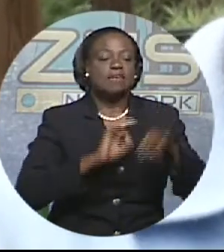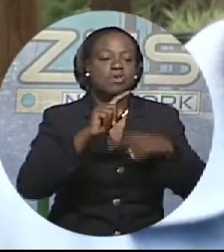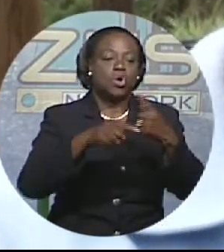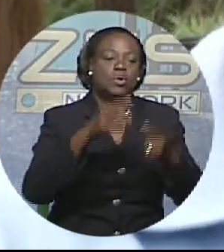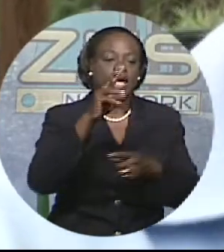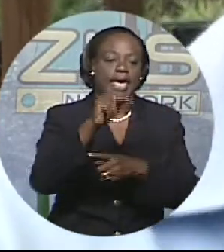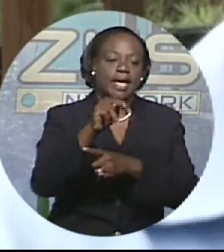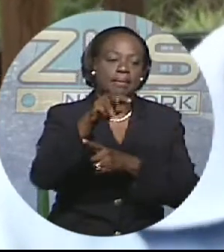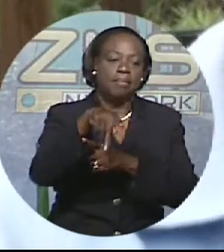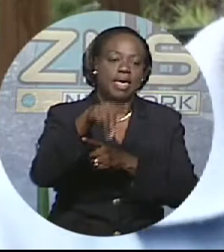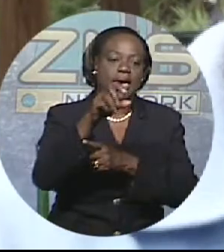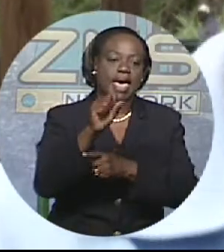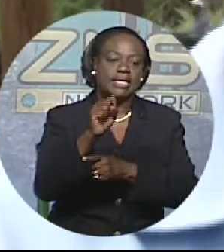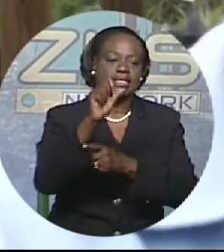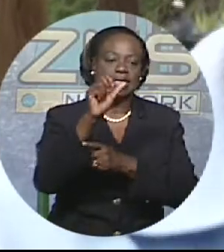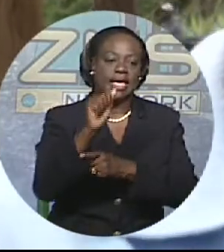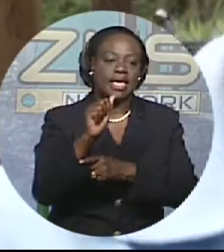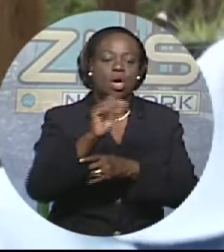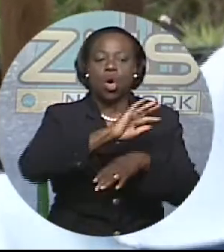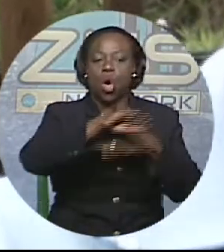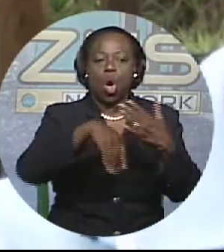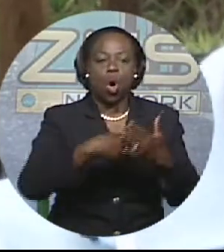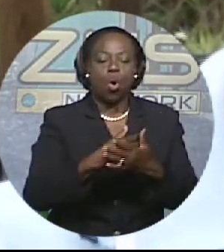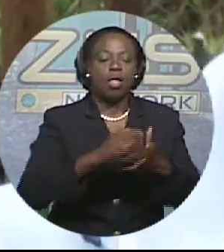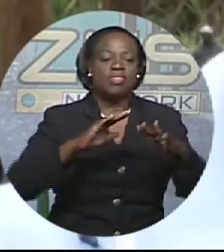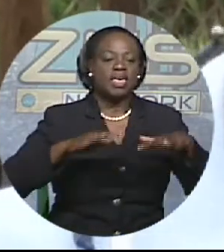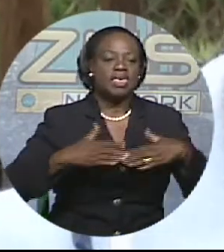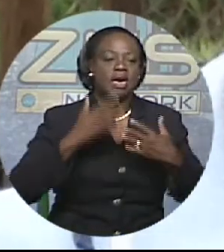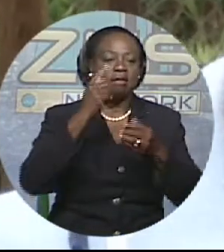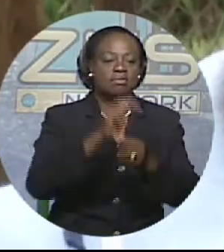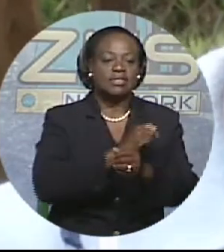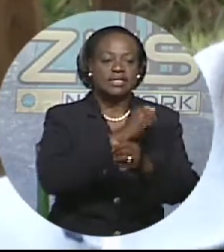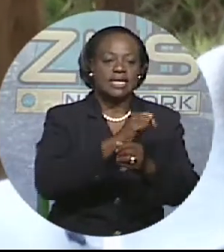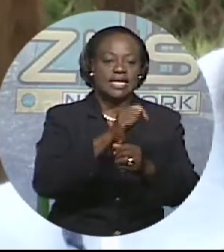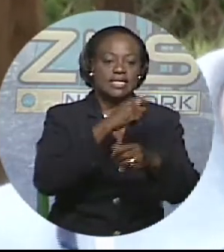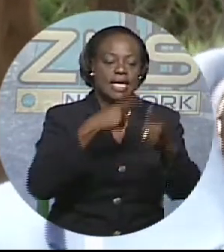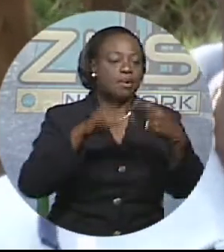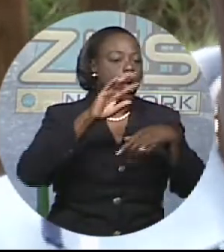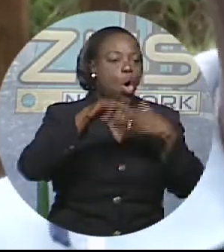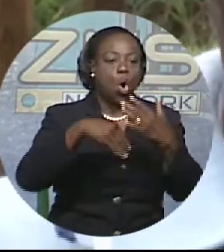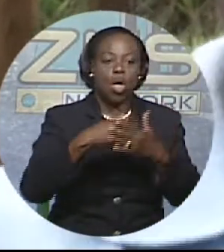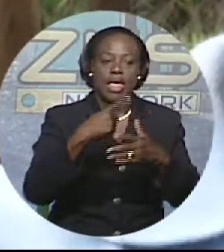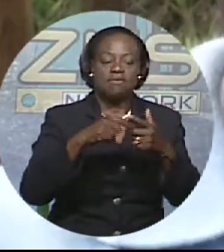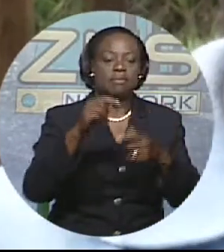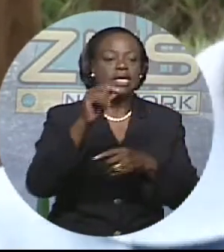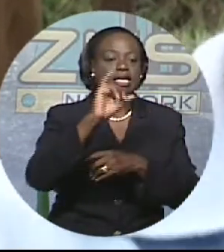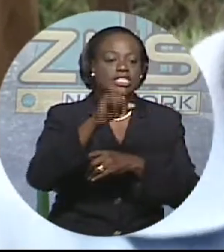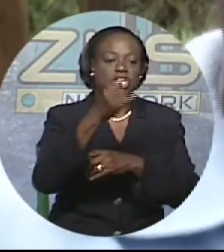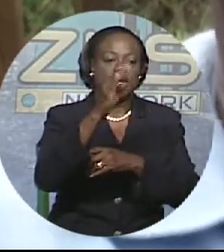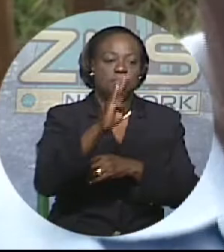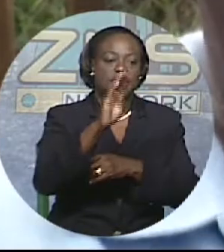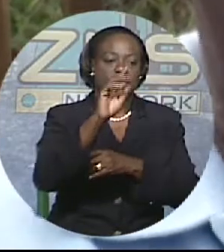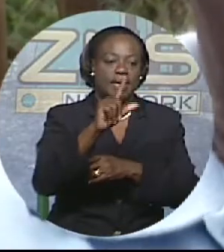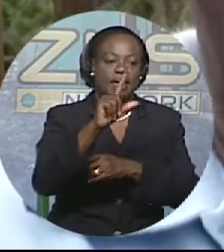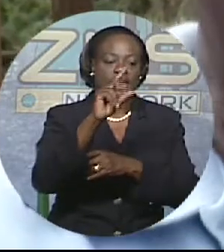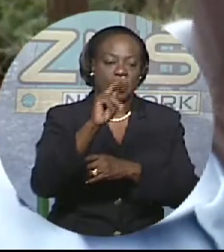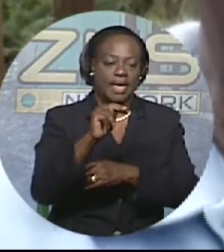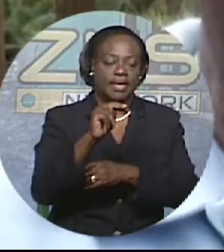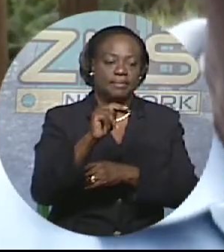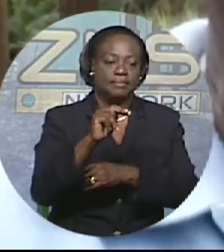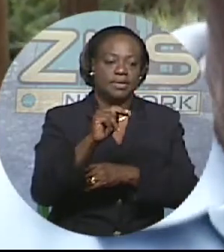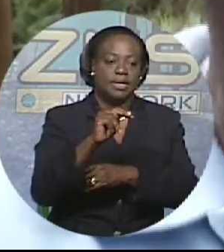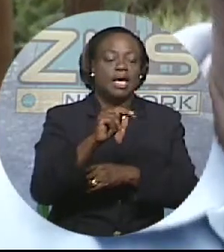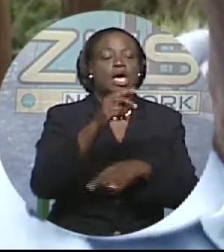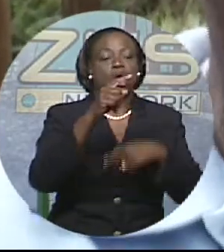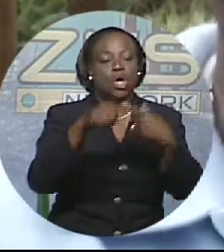NPSA, all the young talents you see playing, 95% of that talent came out of JBLN. So it goes to show